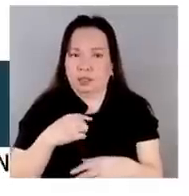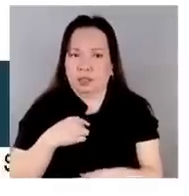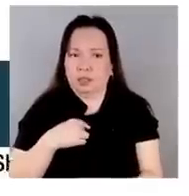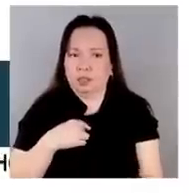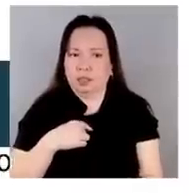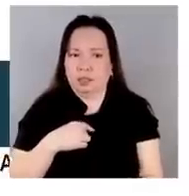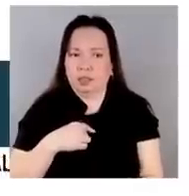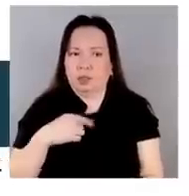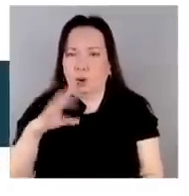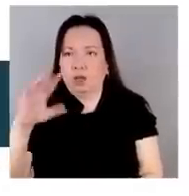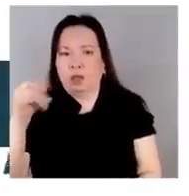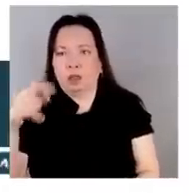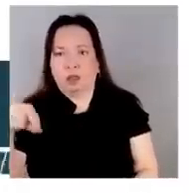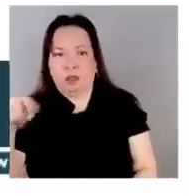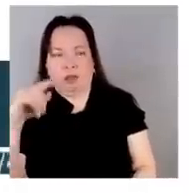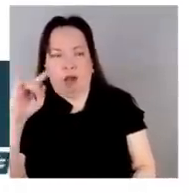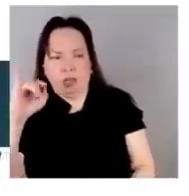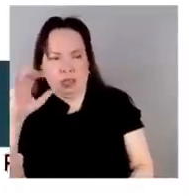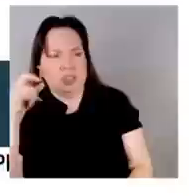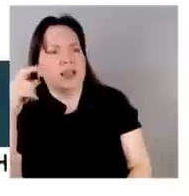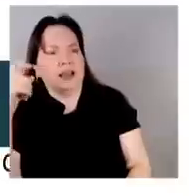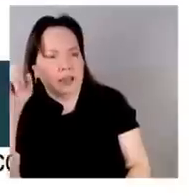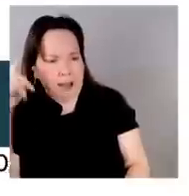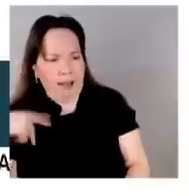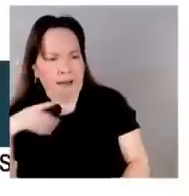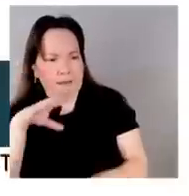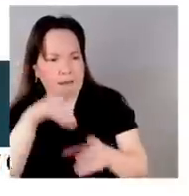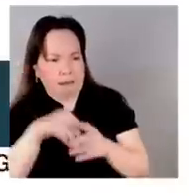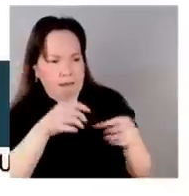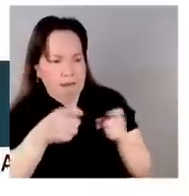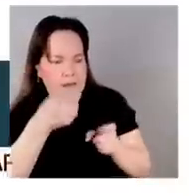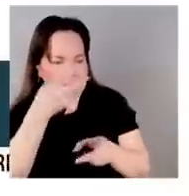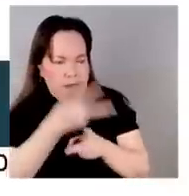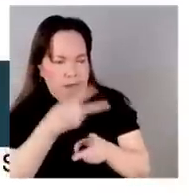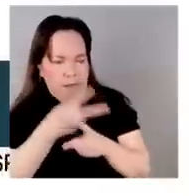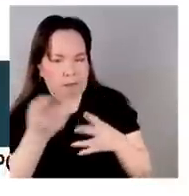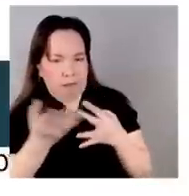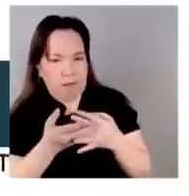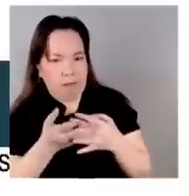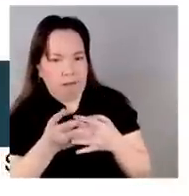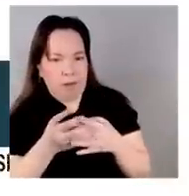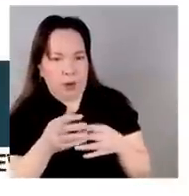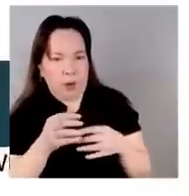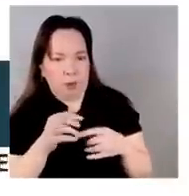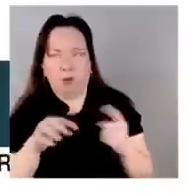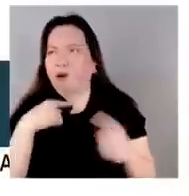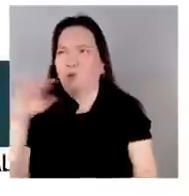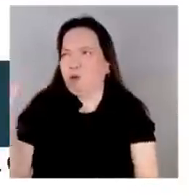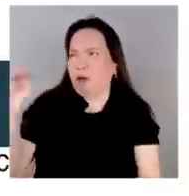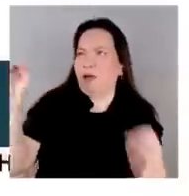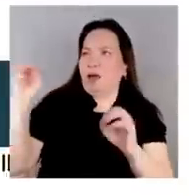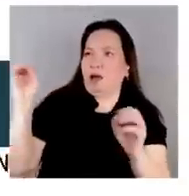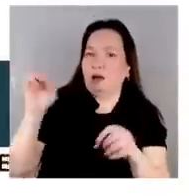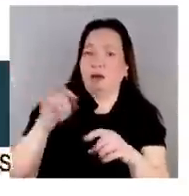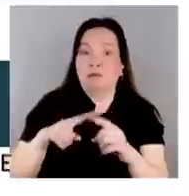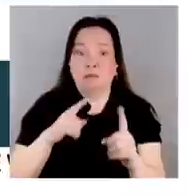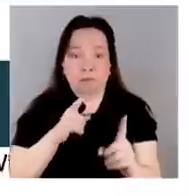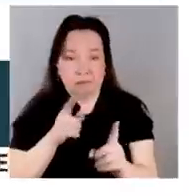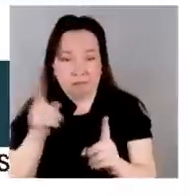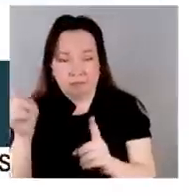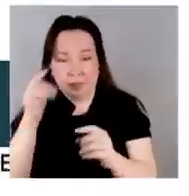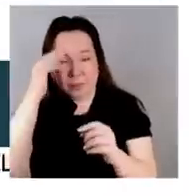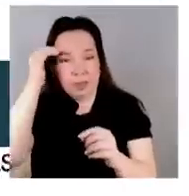Philippine government says it does not? Well, the Philippine government signed up to the Rome Statute. And so, you know, that comes